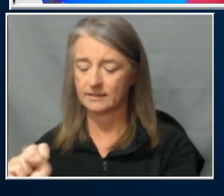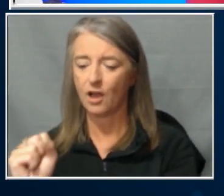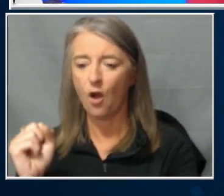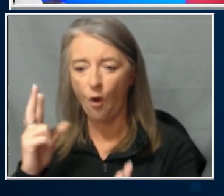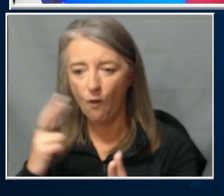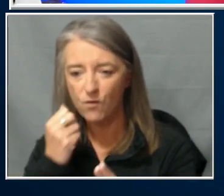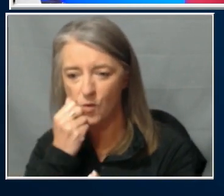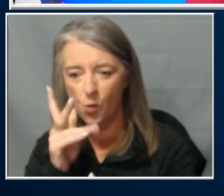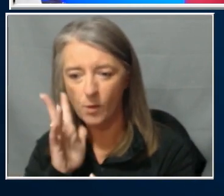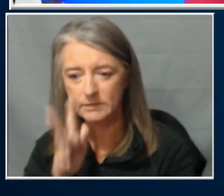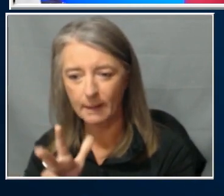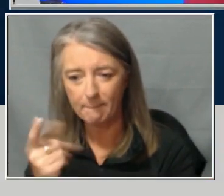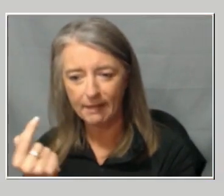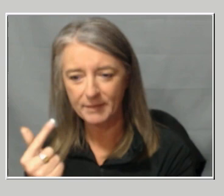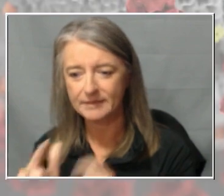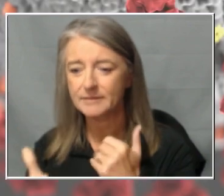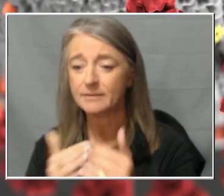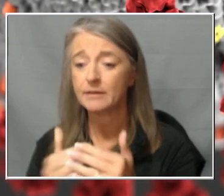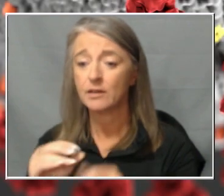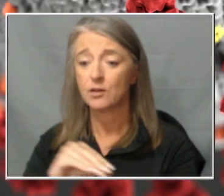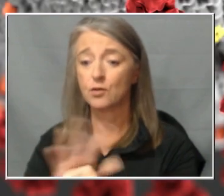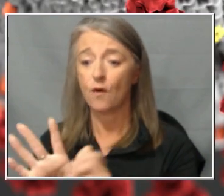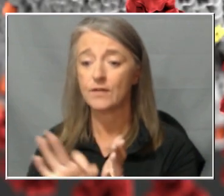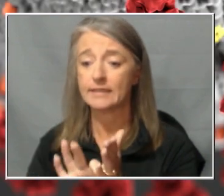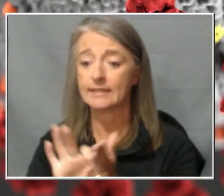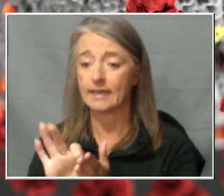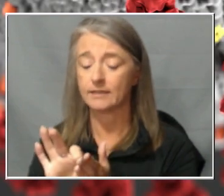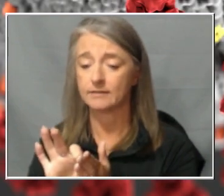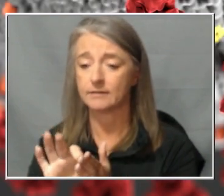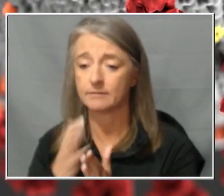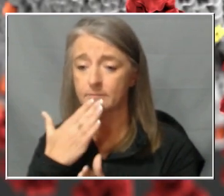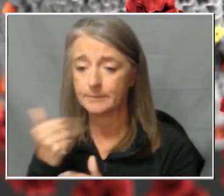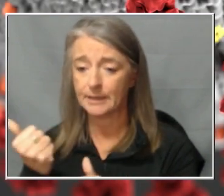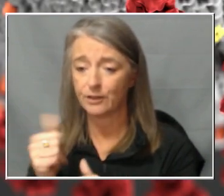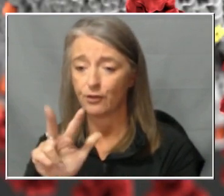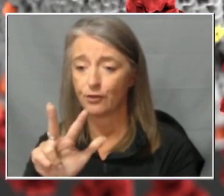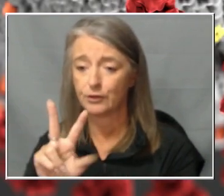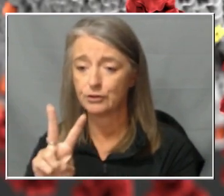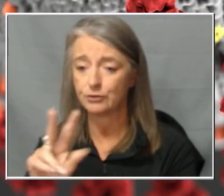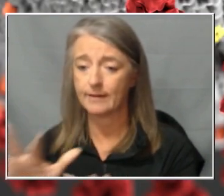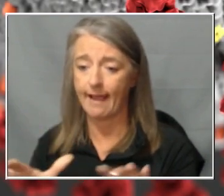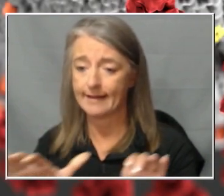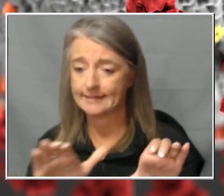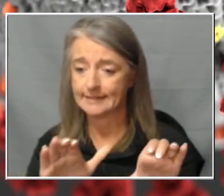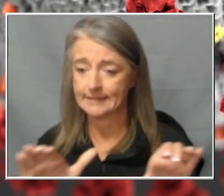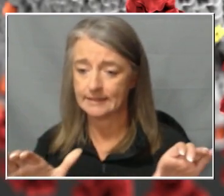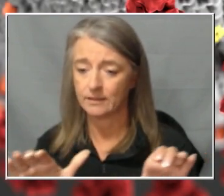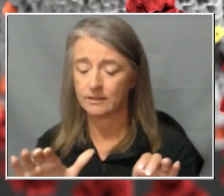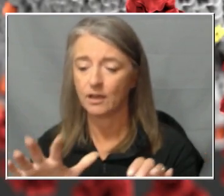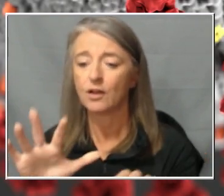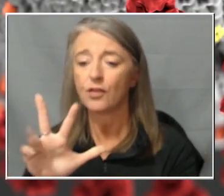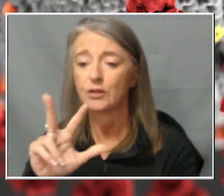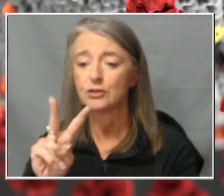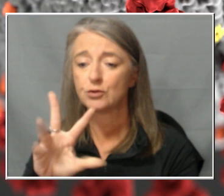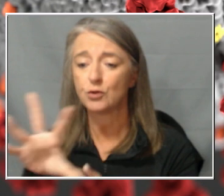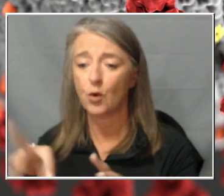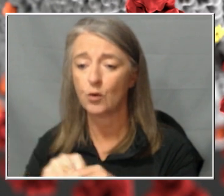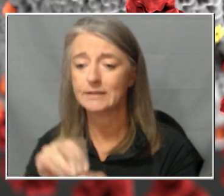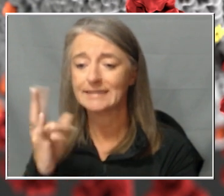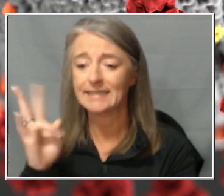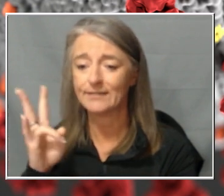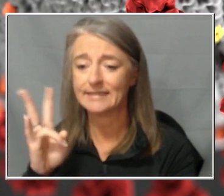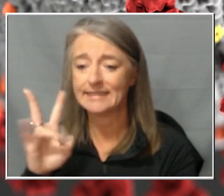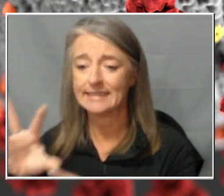know. Yeah, right now the COVID count is getting better, 32 active. 32 total, but 17 active, which is